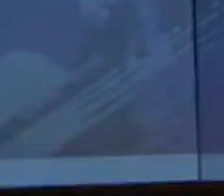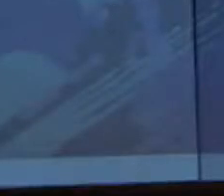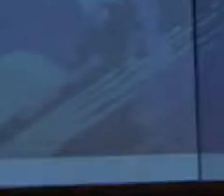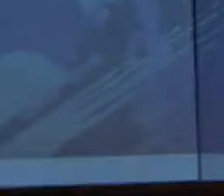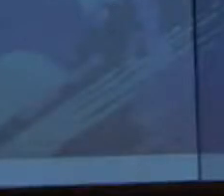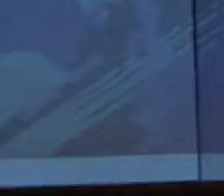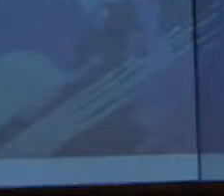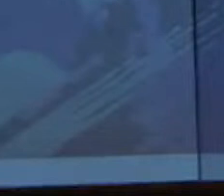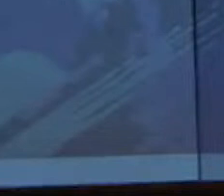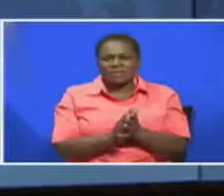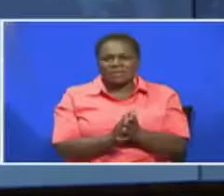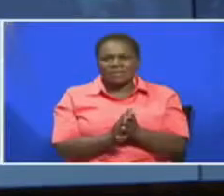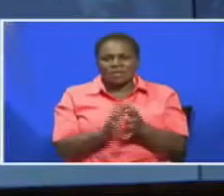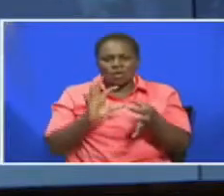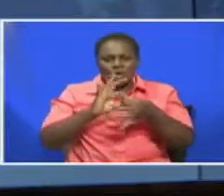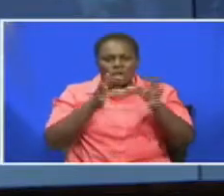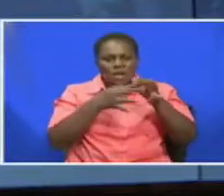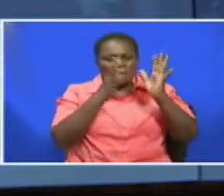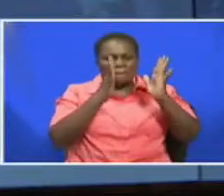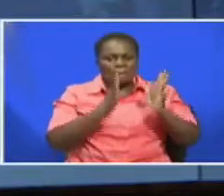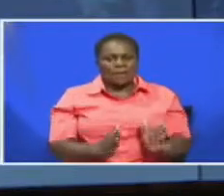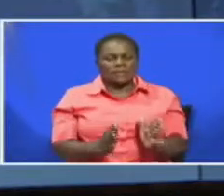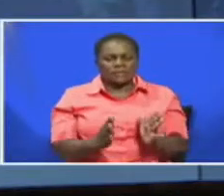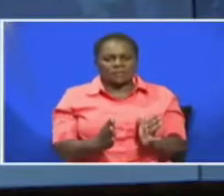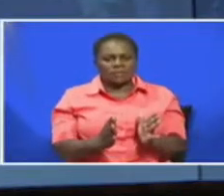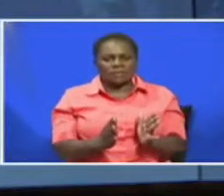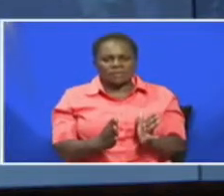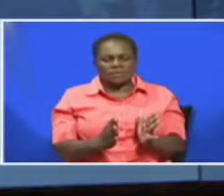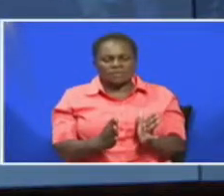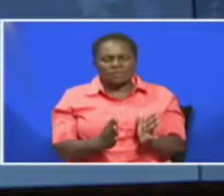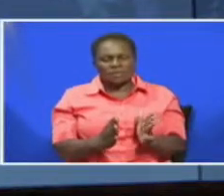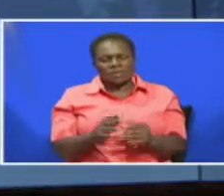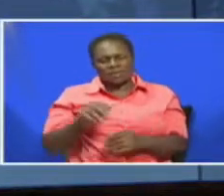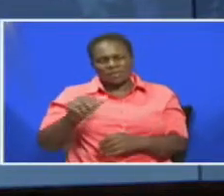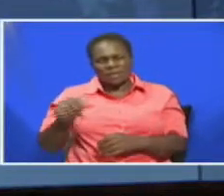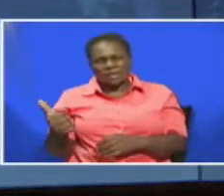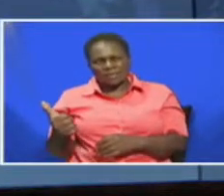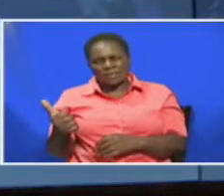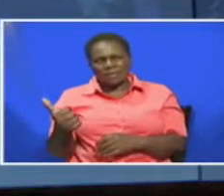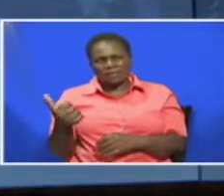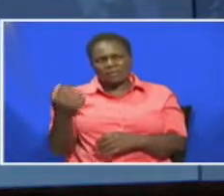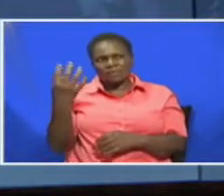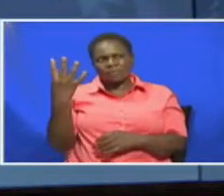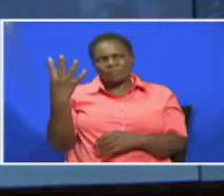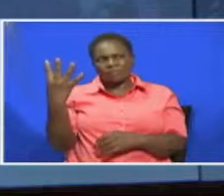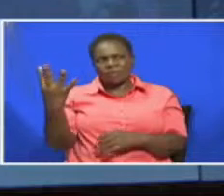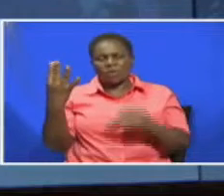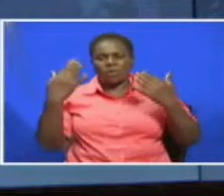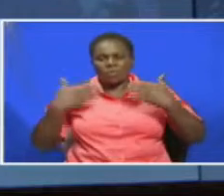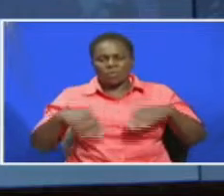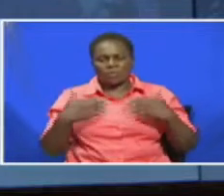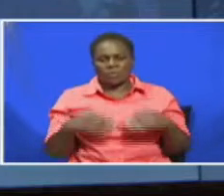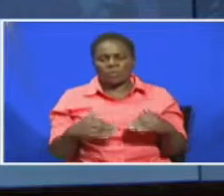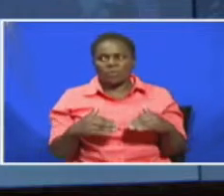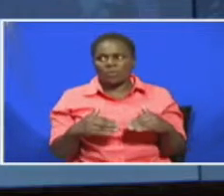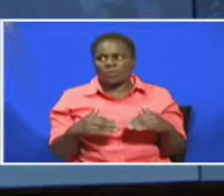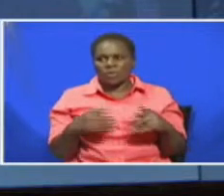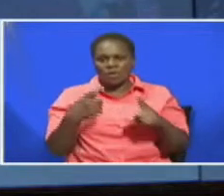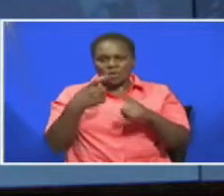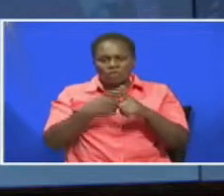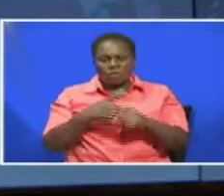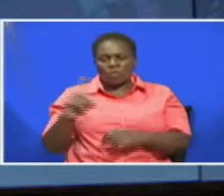Let's get sporty. Olympian Christine Ongare, Congo wears Anne Wanjiru, Amina Martha and Beatrice Akoth